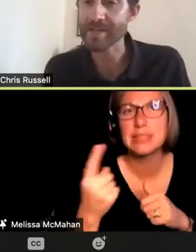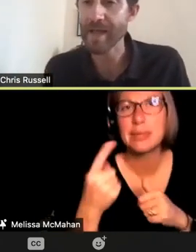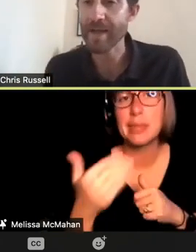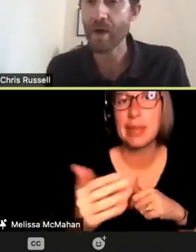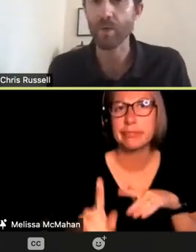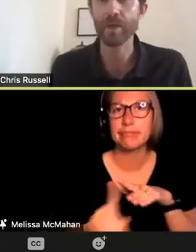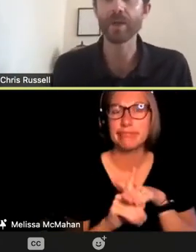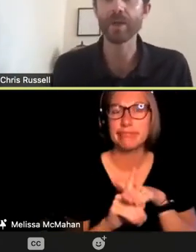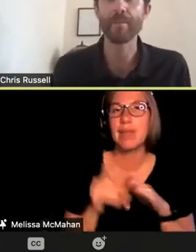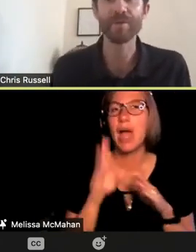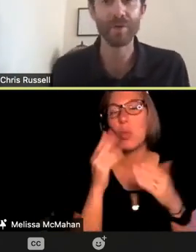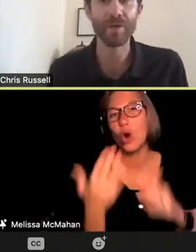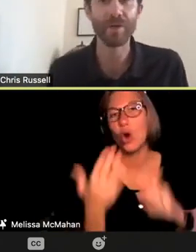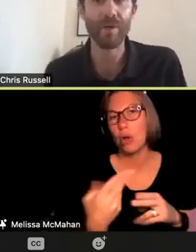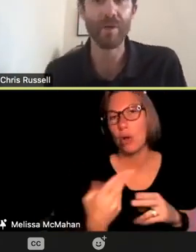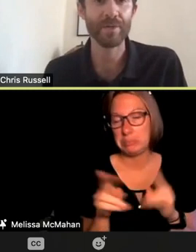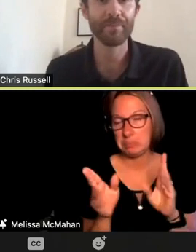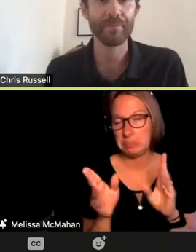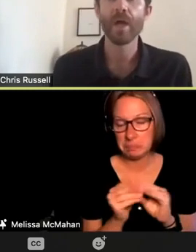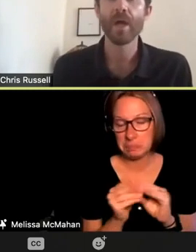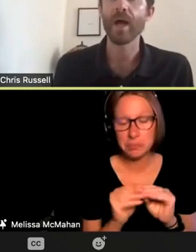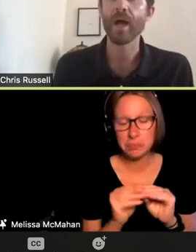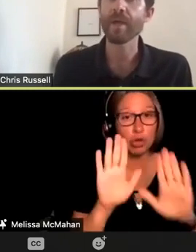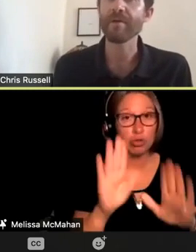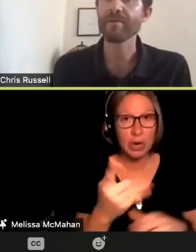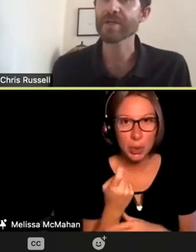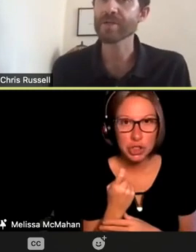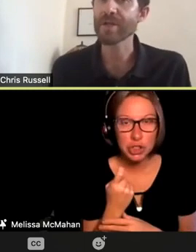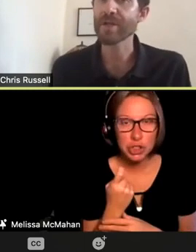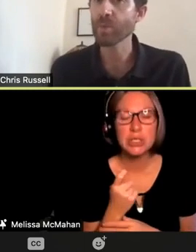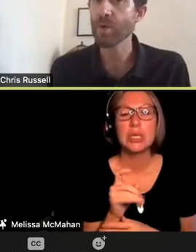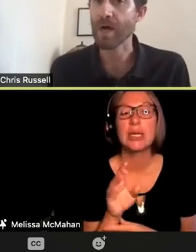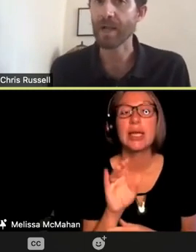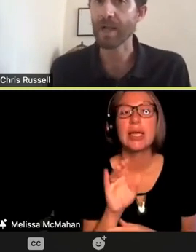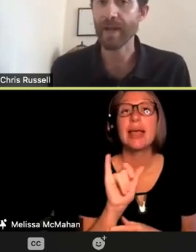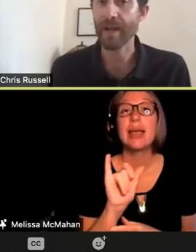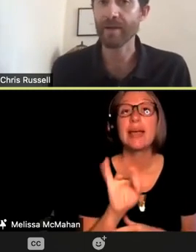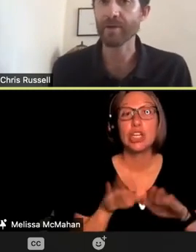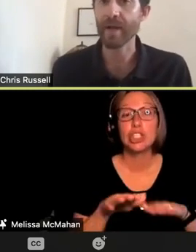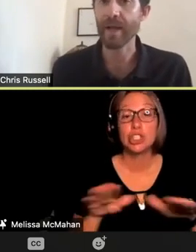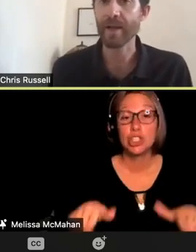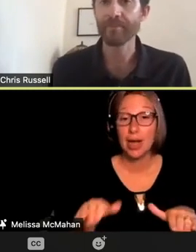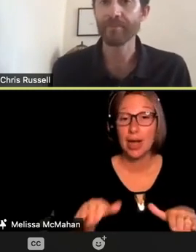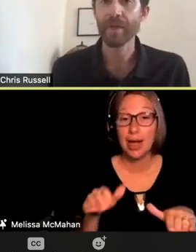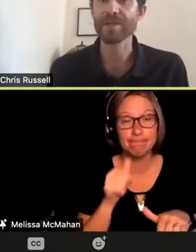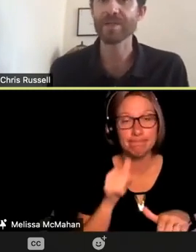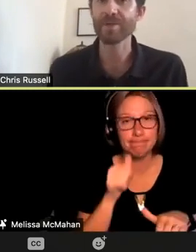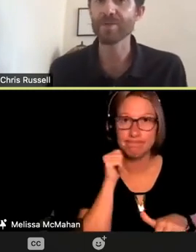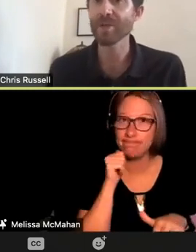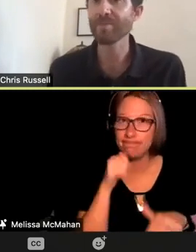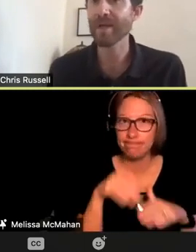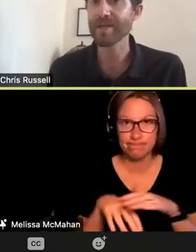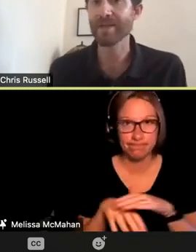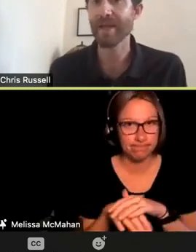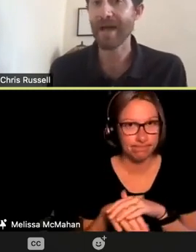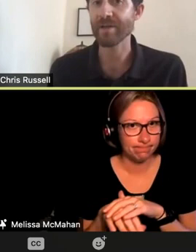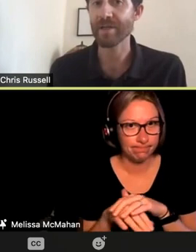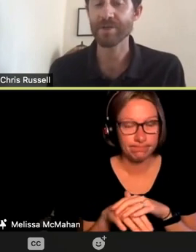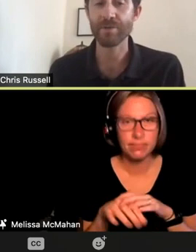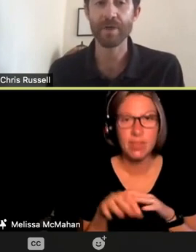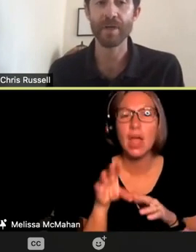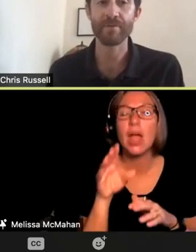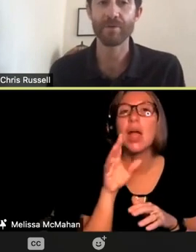I'll just address that now quickly. It's a really great question. If a child won't tolerate hand under hand, it's usually because